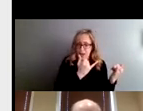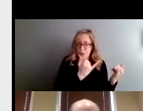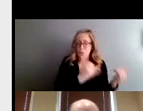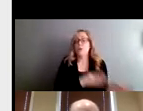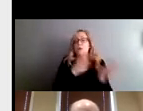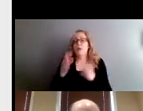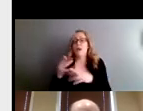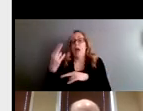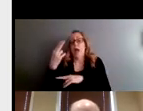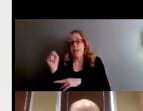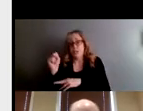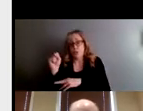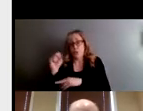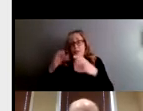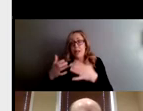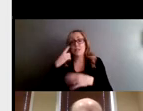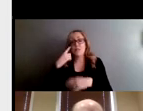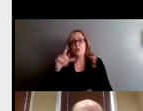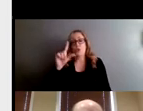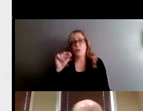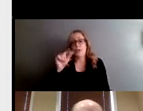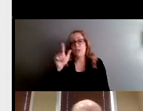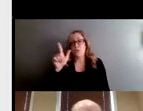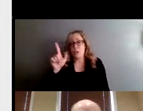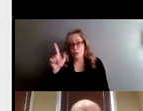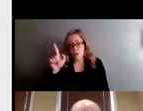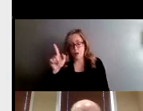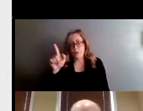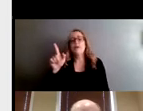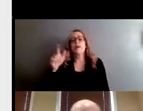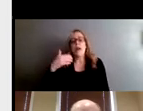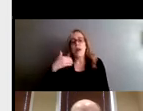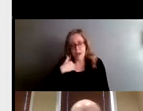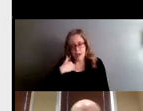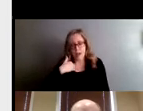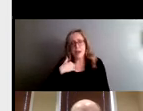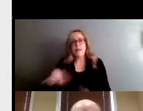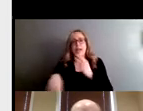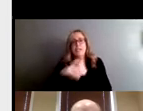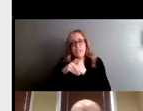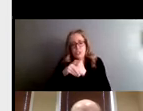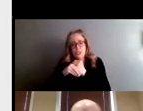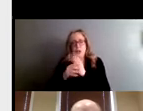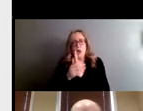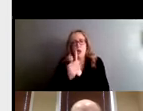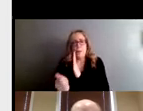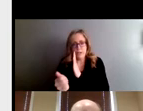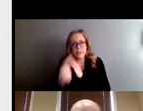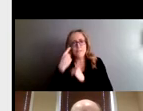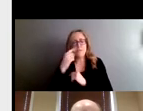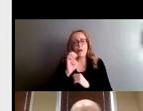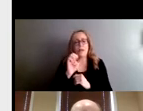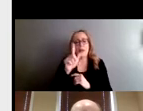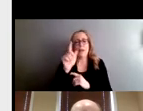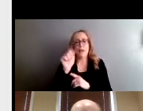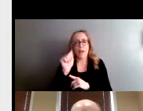the class of 2021 are granted additional competency determinations for ELA and math, meaning that if